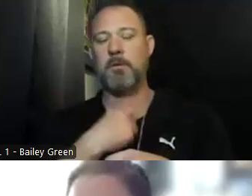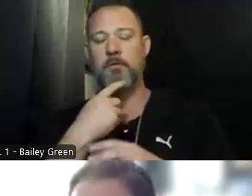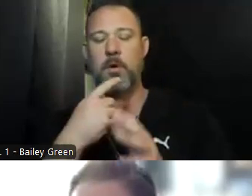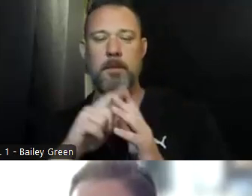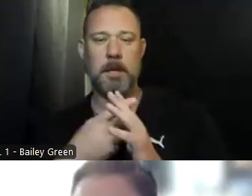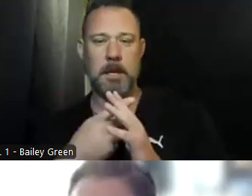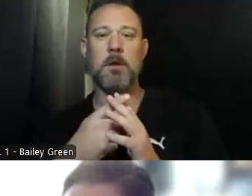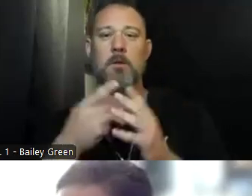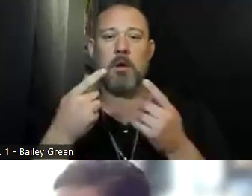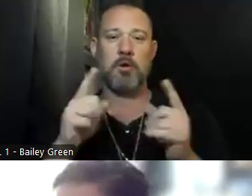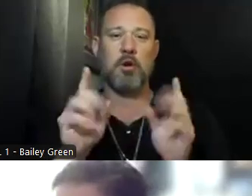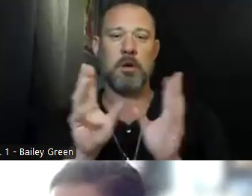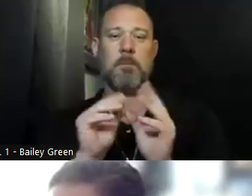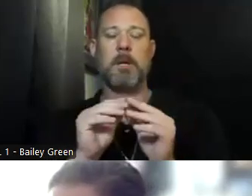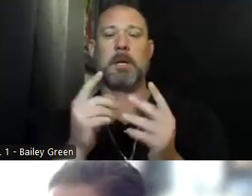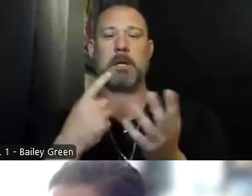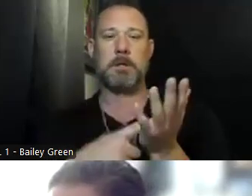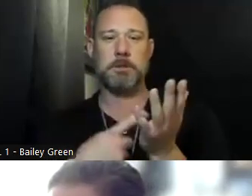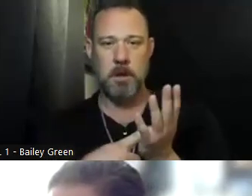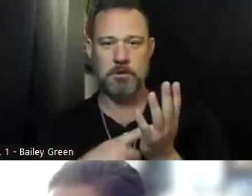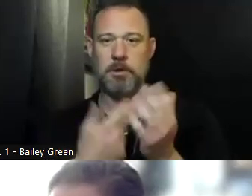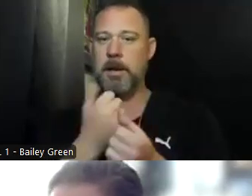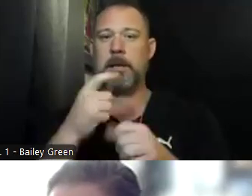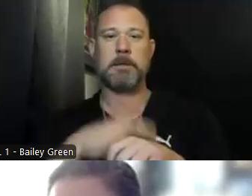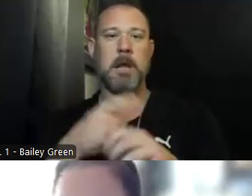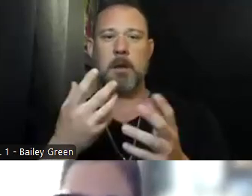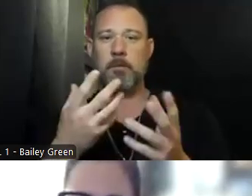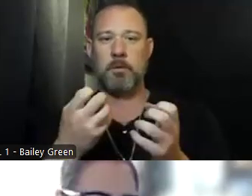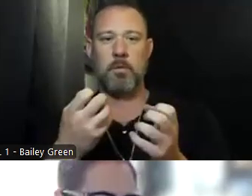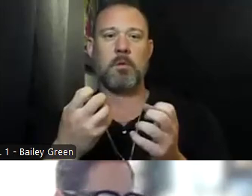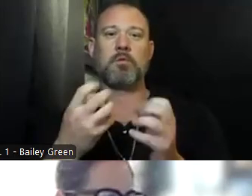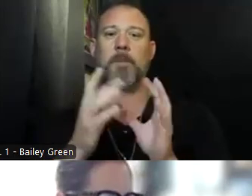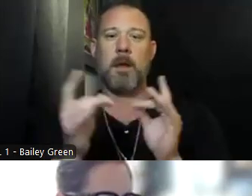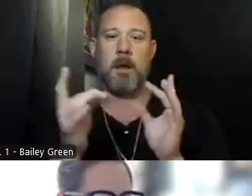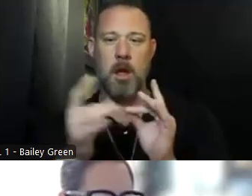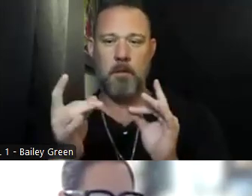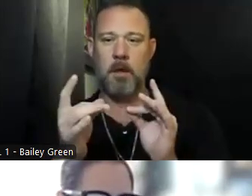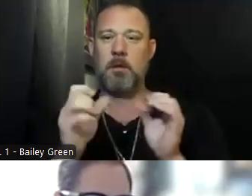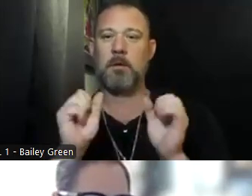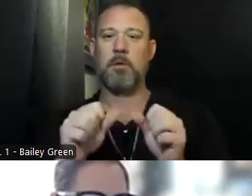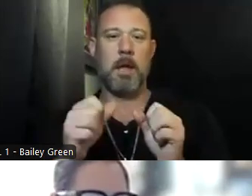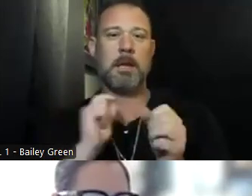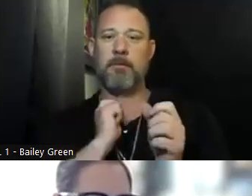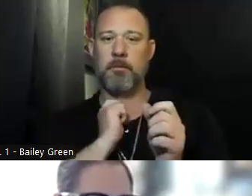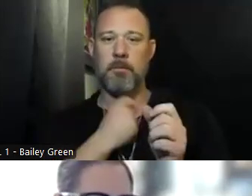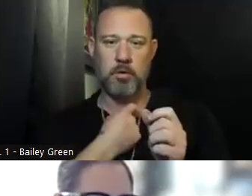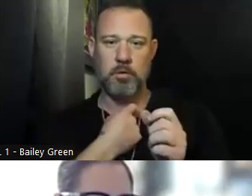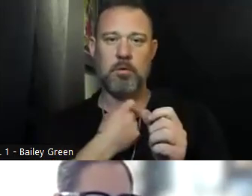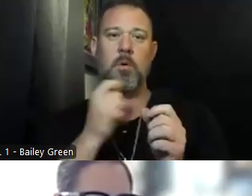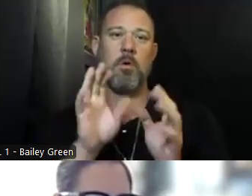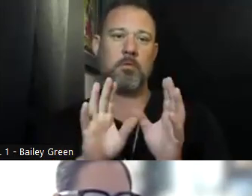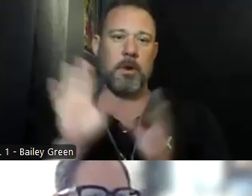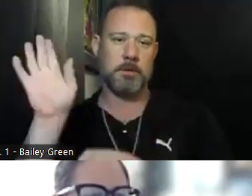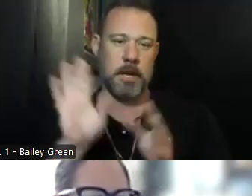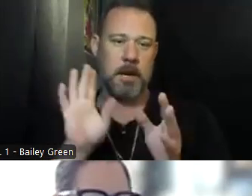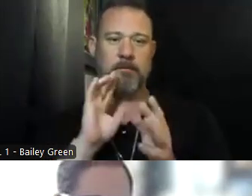but during committee discussion or at any time you'd like to make a comment, you can either come off mute or raise your hand